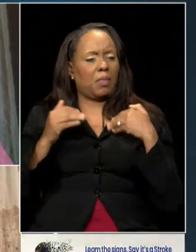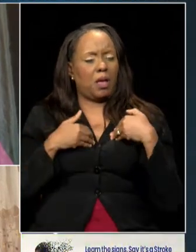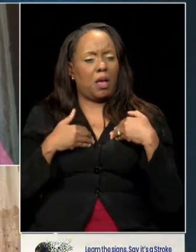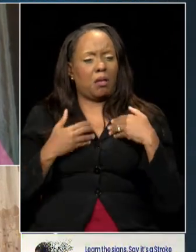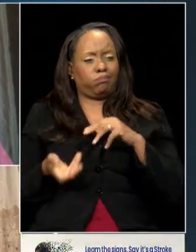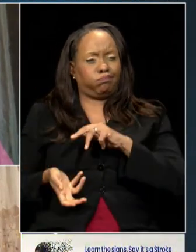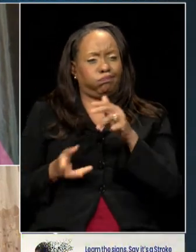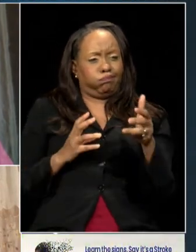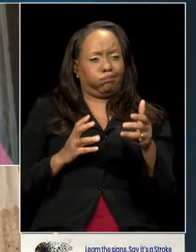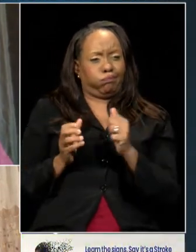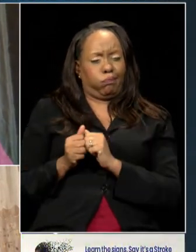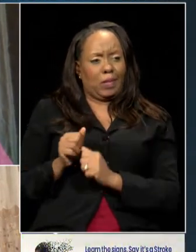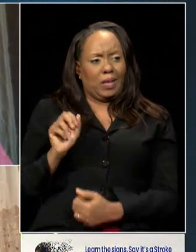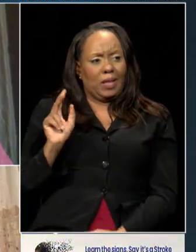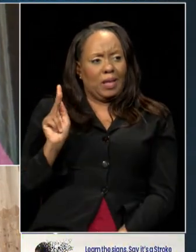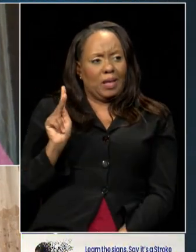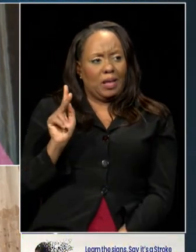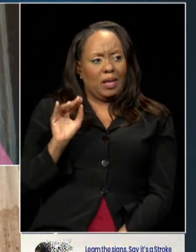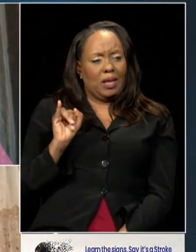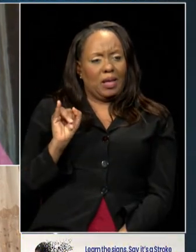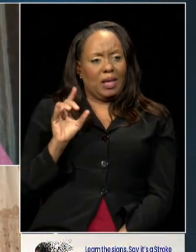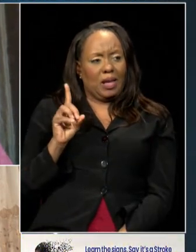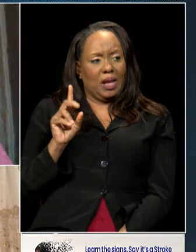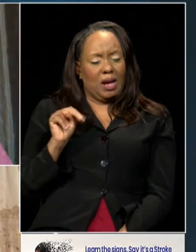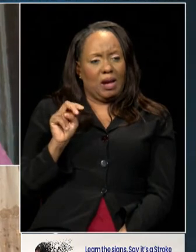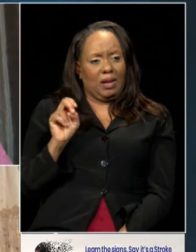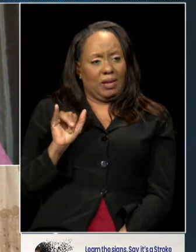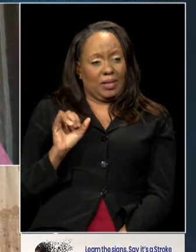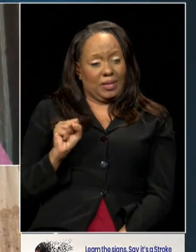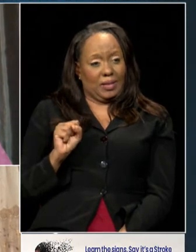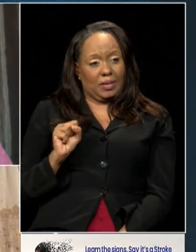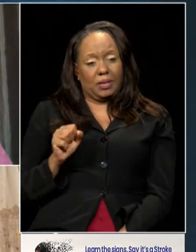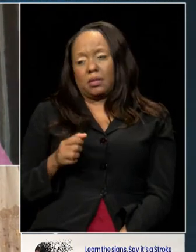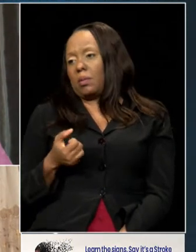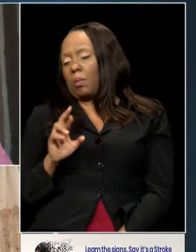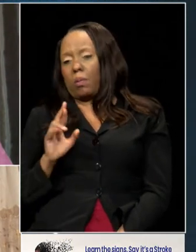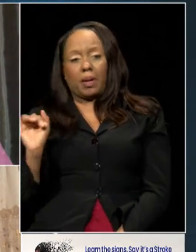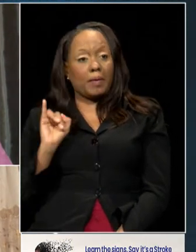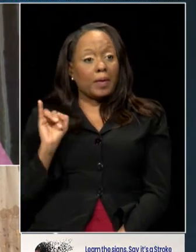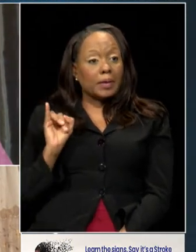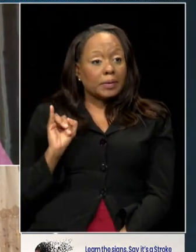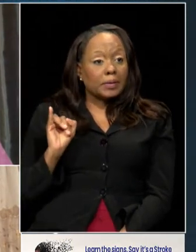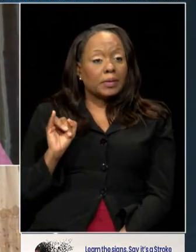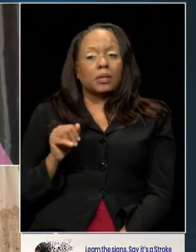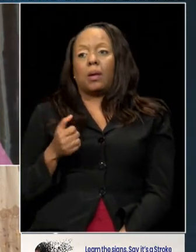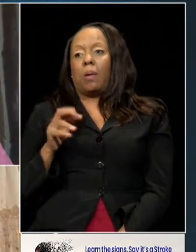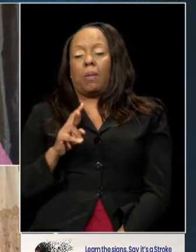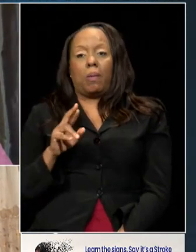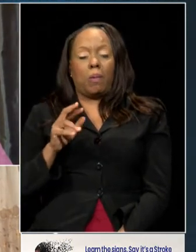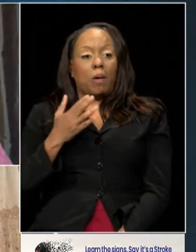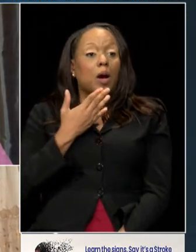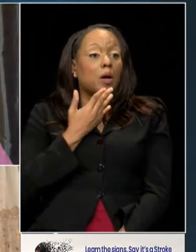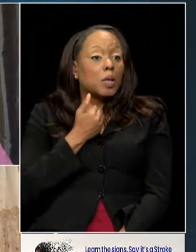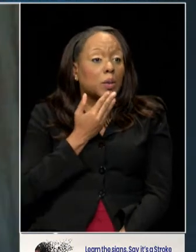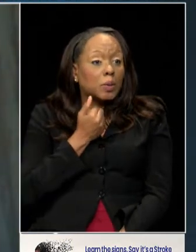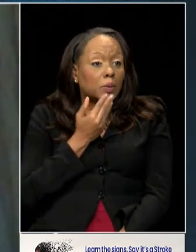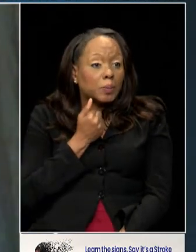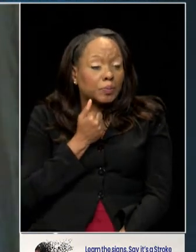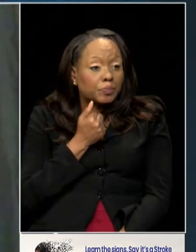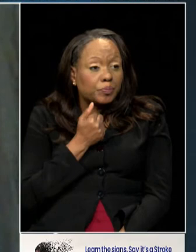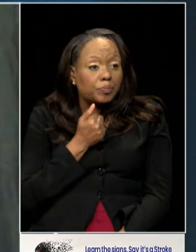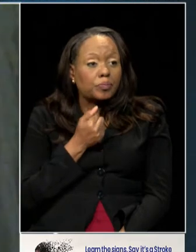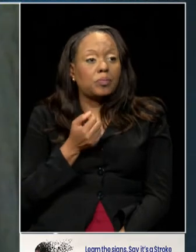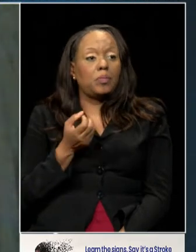or various infections or other chronic illnesses like diabetes, autoimmune illnesses, which